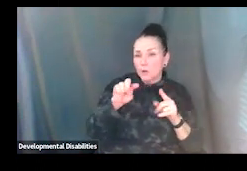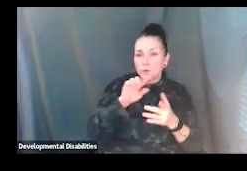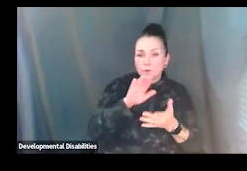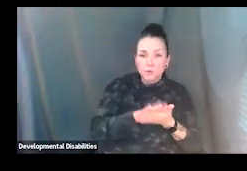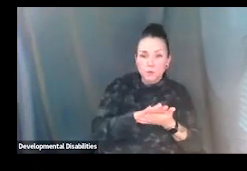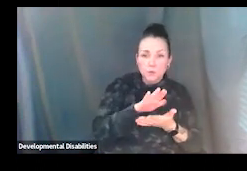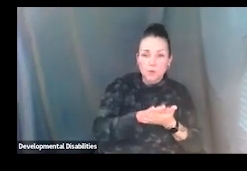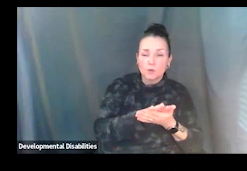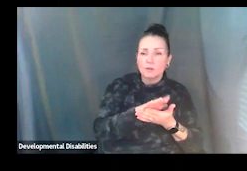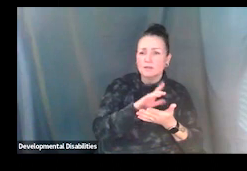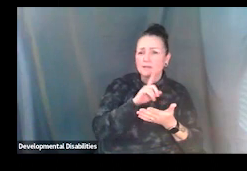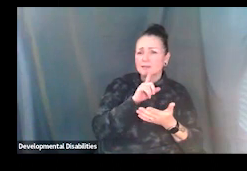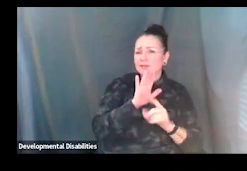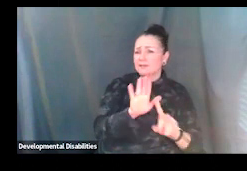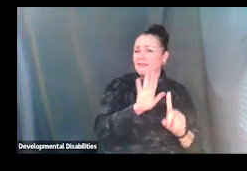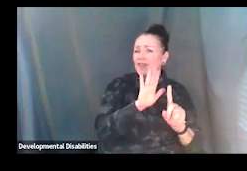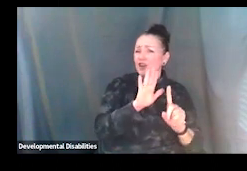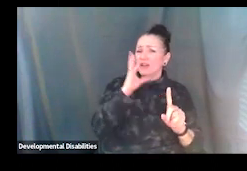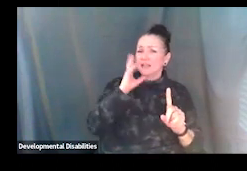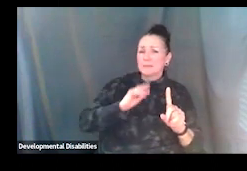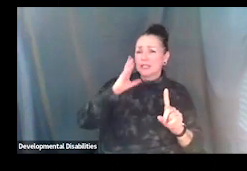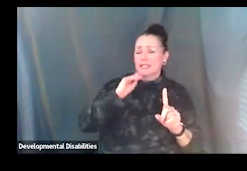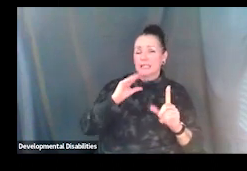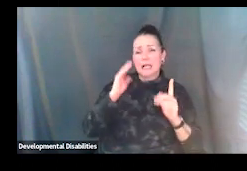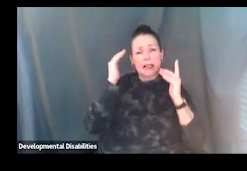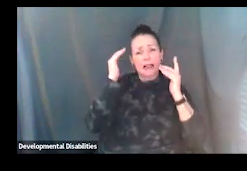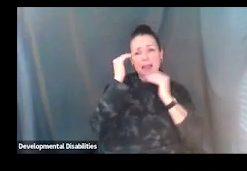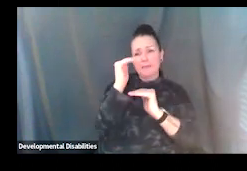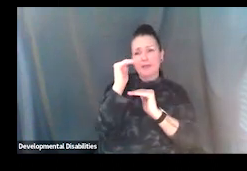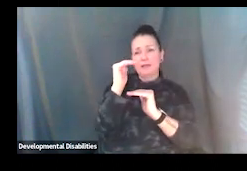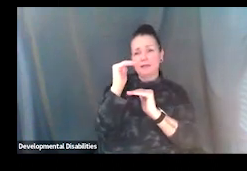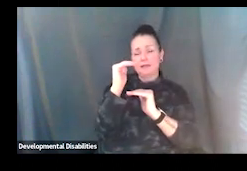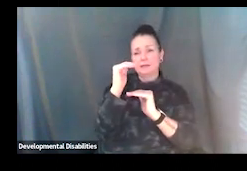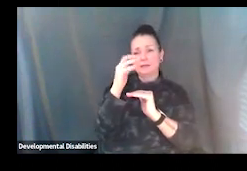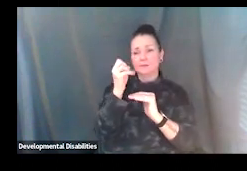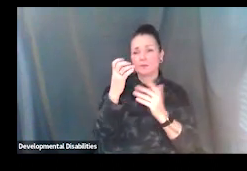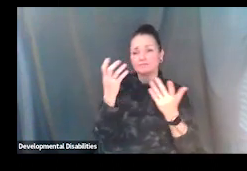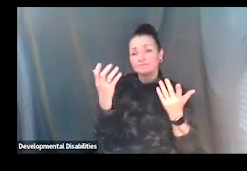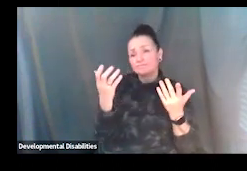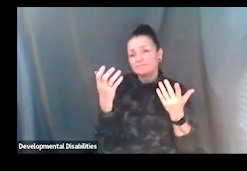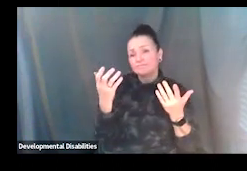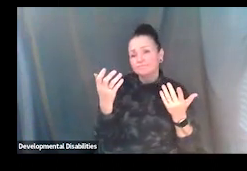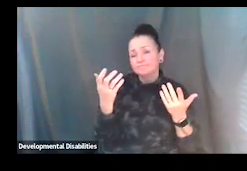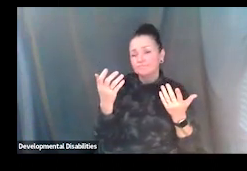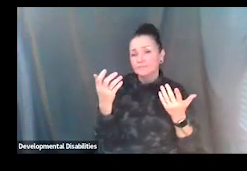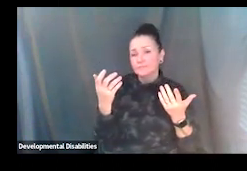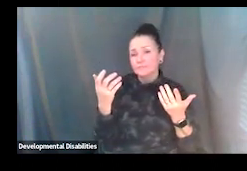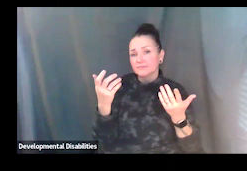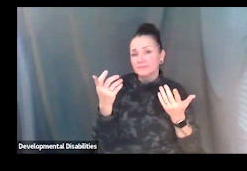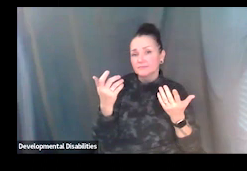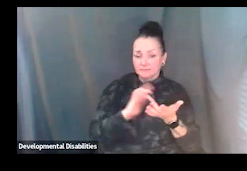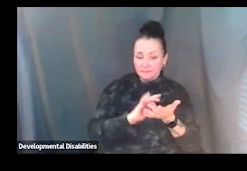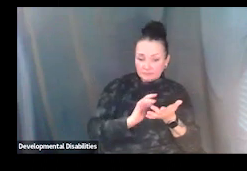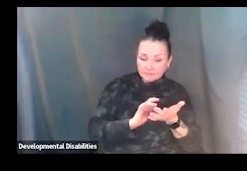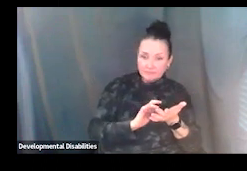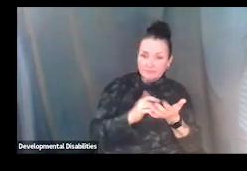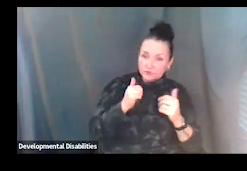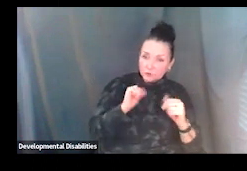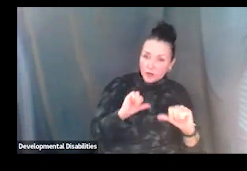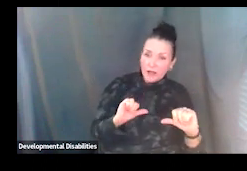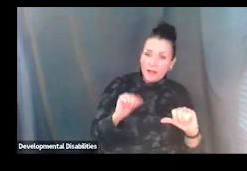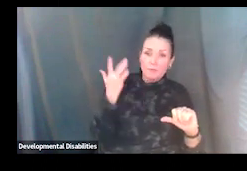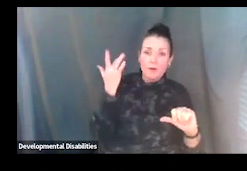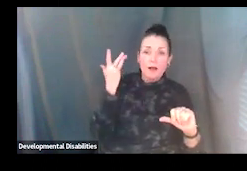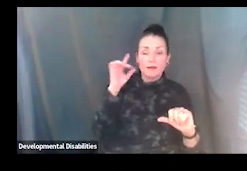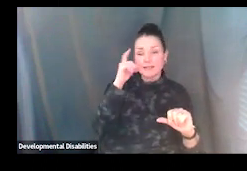on experience. So sometimes we just have to use some medication to just at least provide something, let them go to school, let